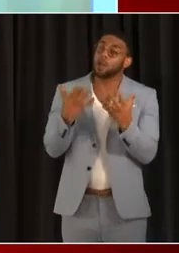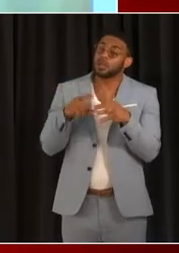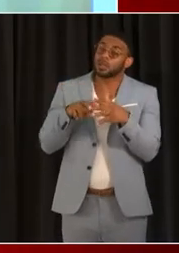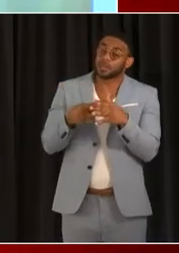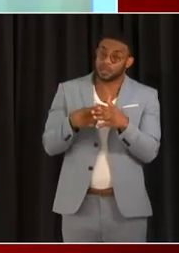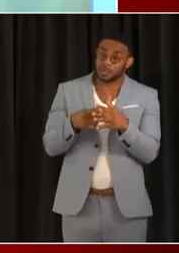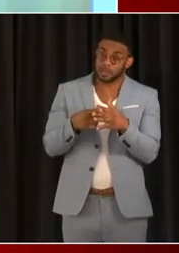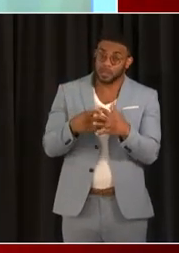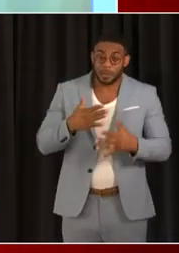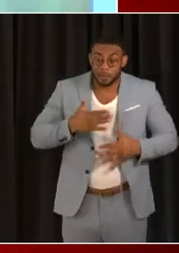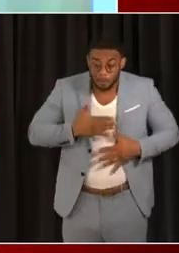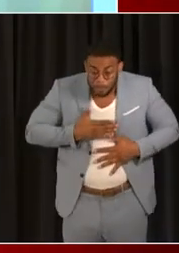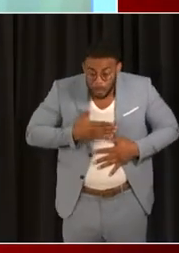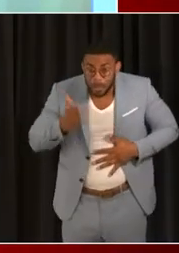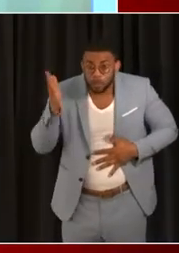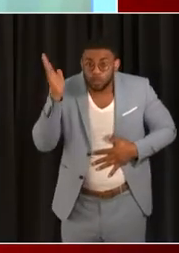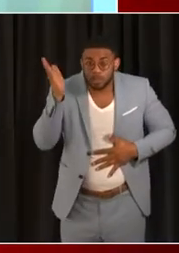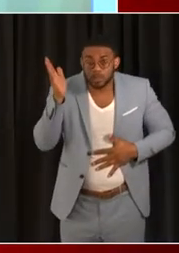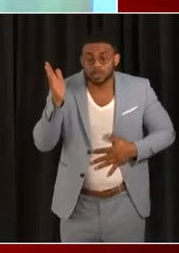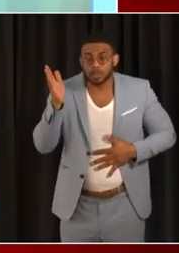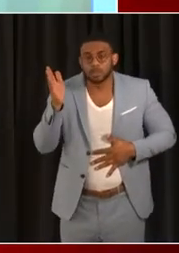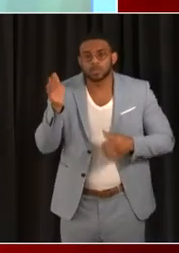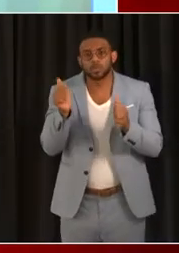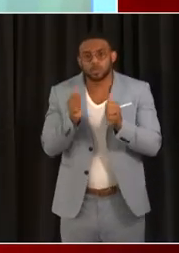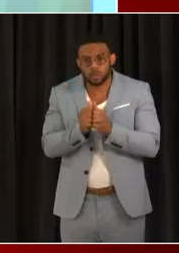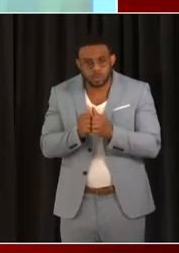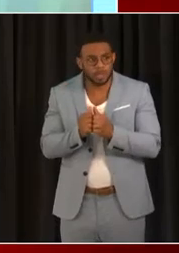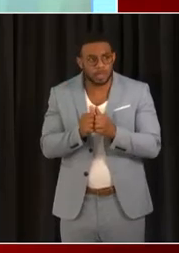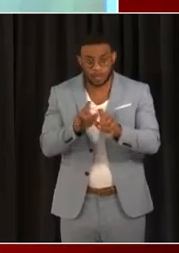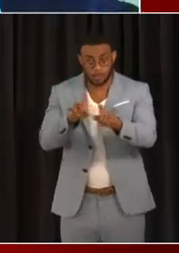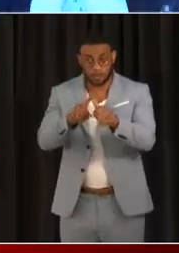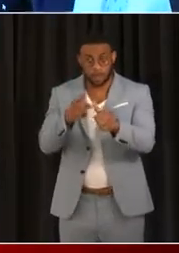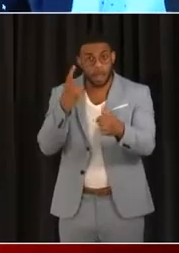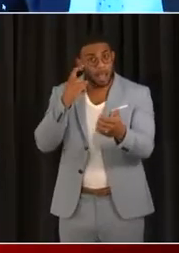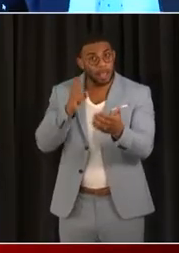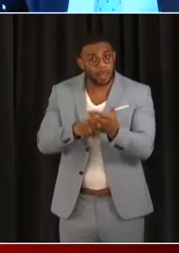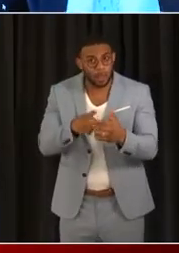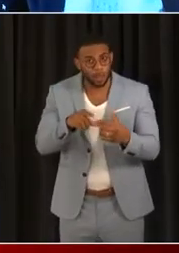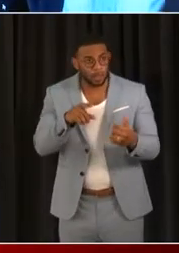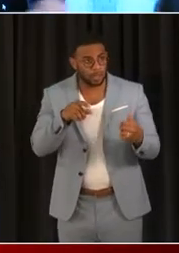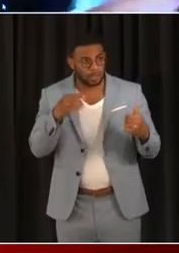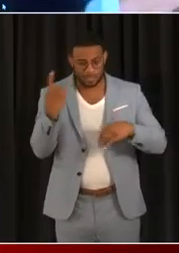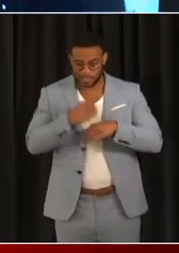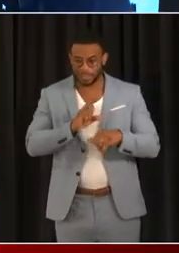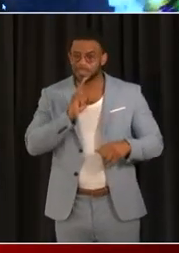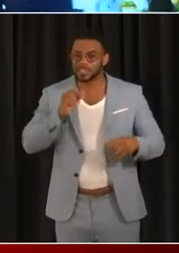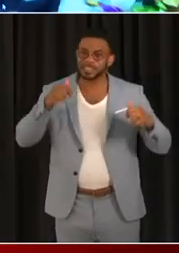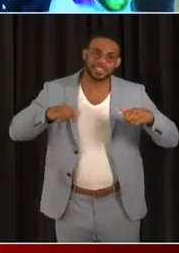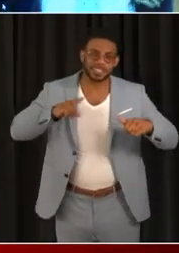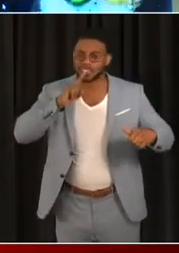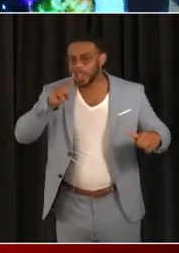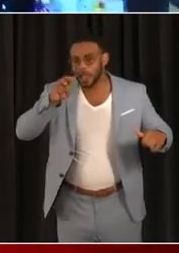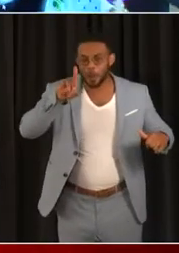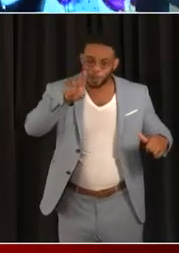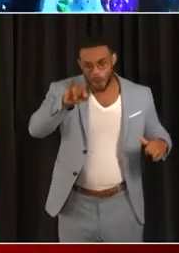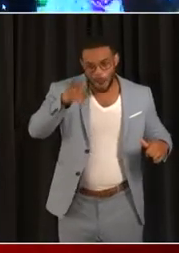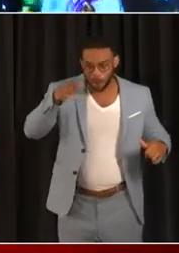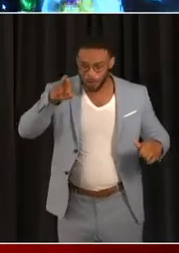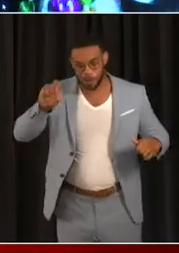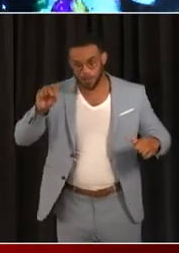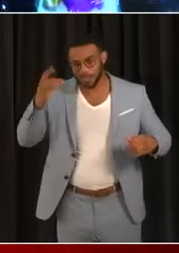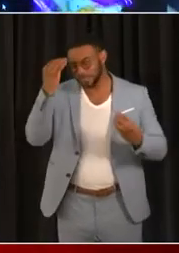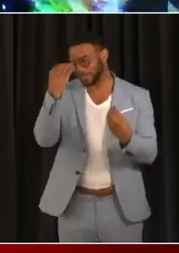to begin my presentation by acknowledging what day this is. This is Mardi